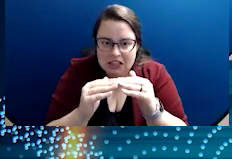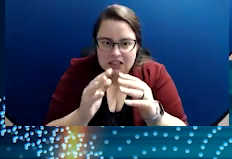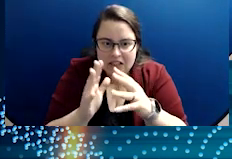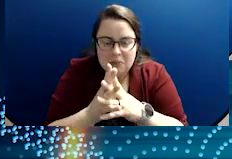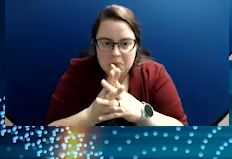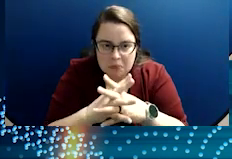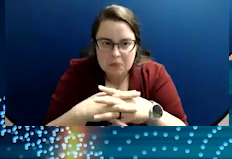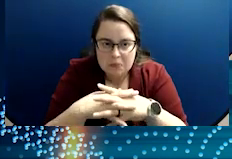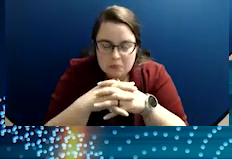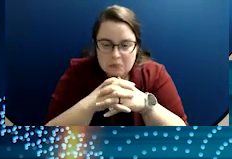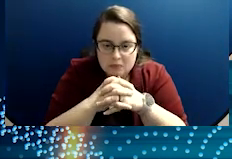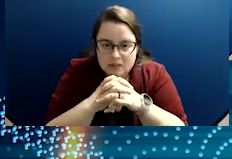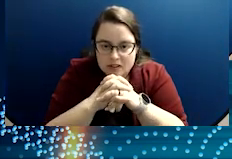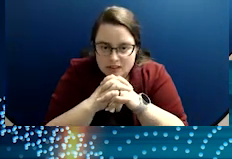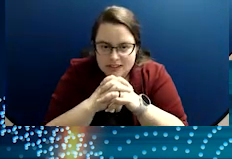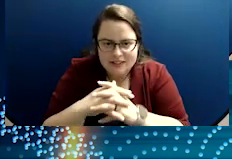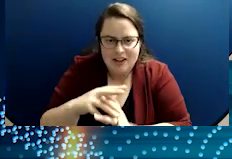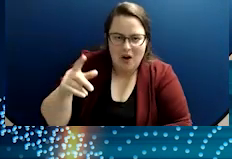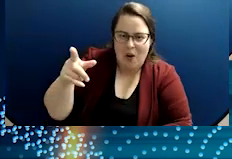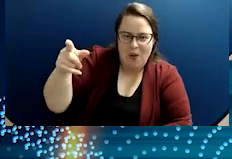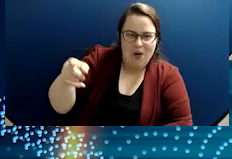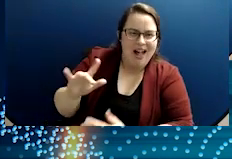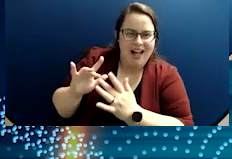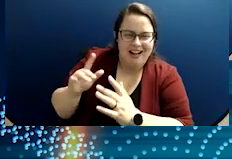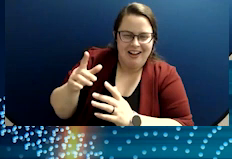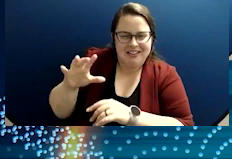What is that? It's all AI. All AI.